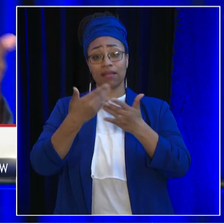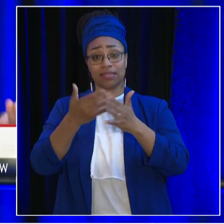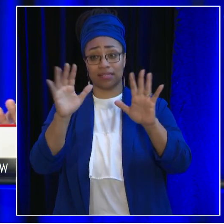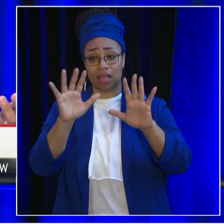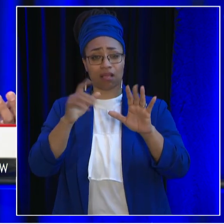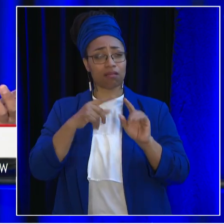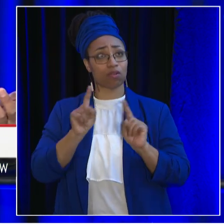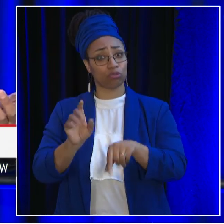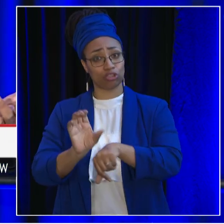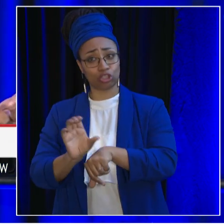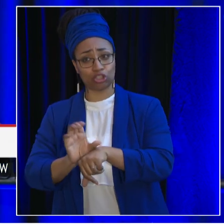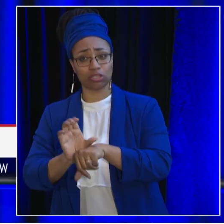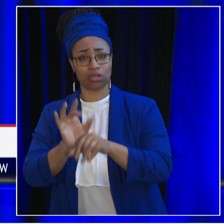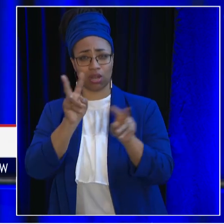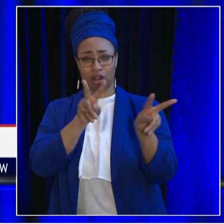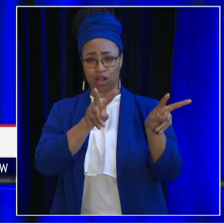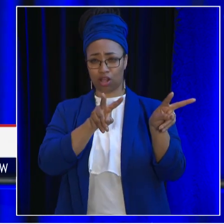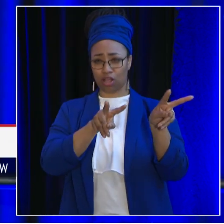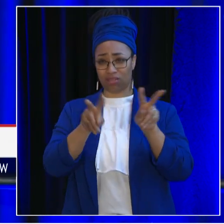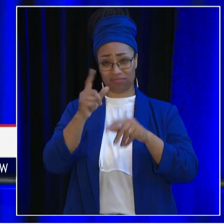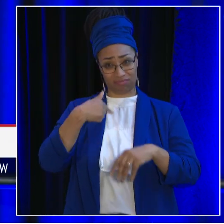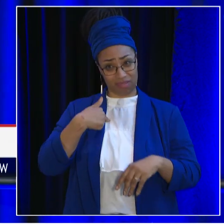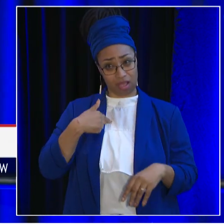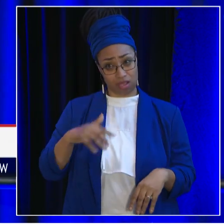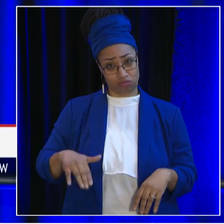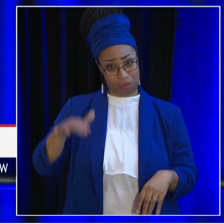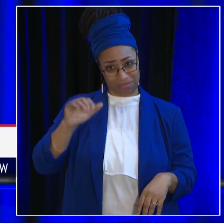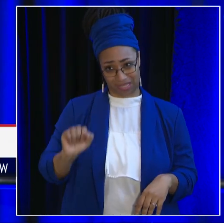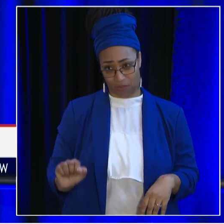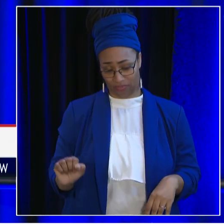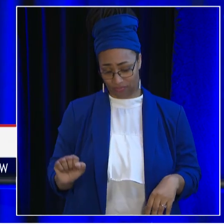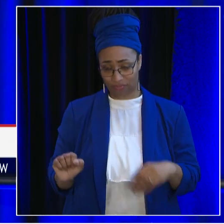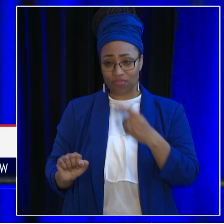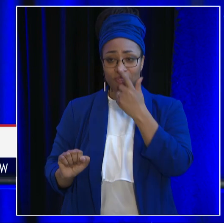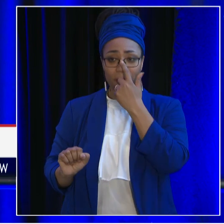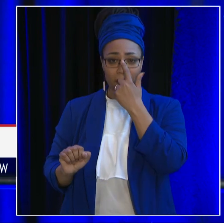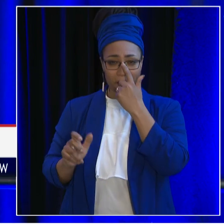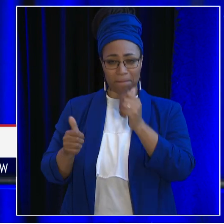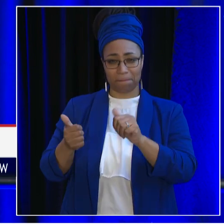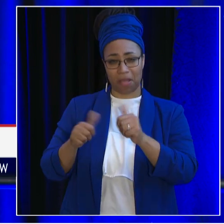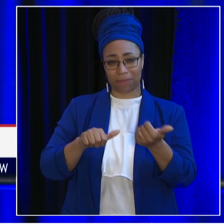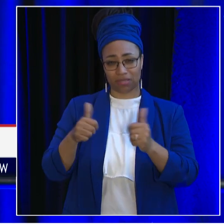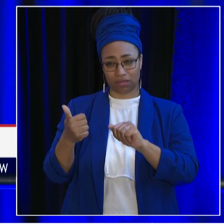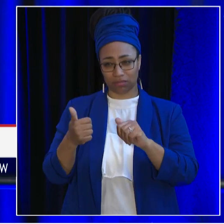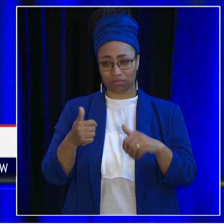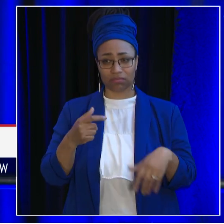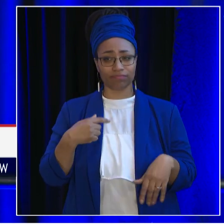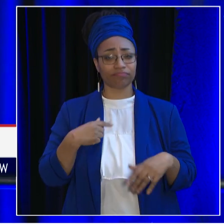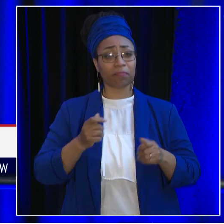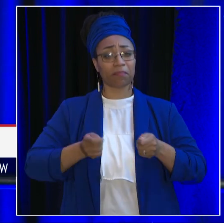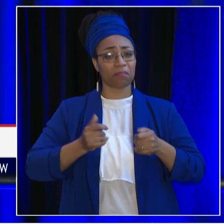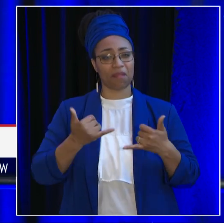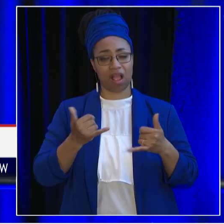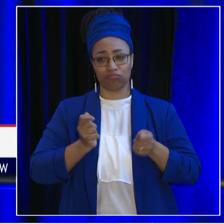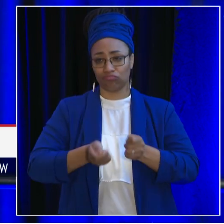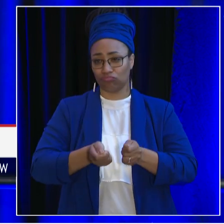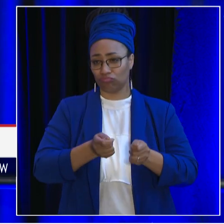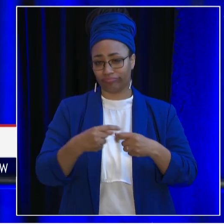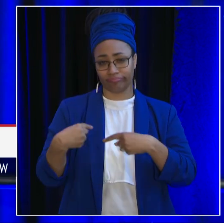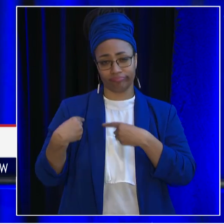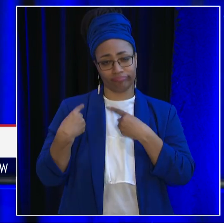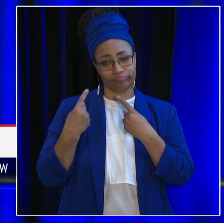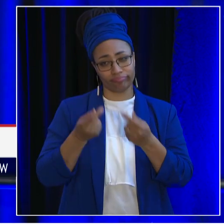But I grew up a Southern Baptist. I played drums in the church for over a decade. And I read somewhere